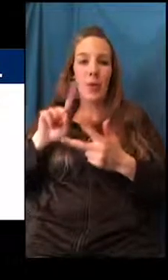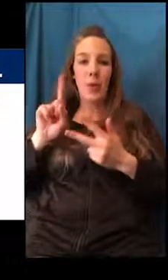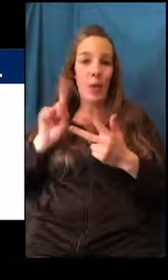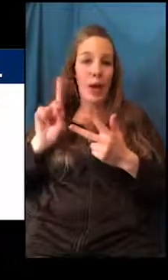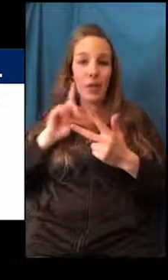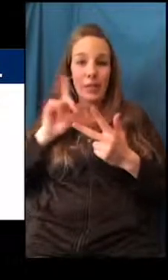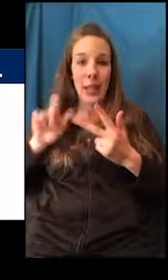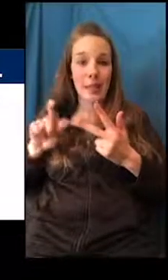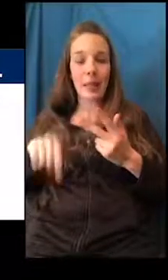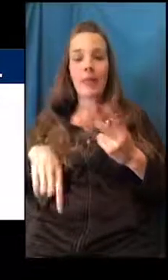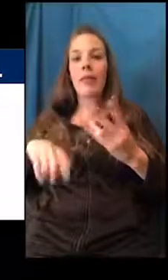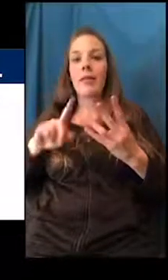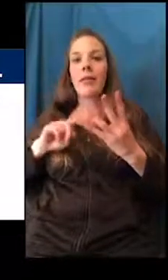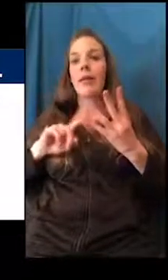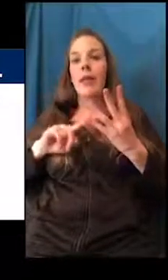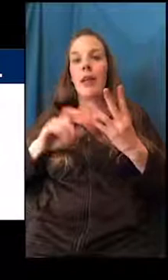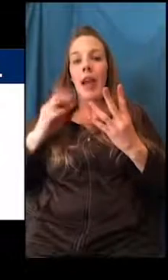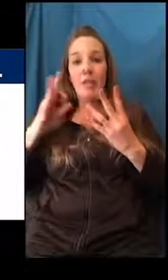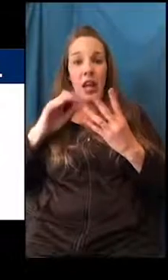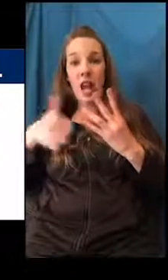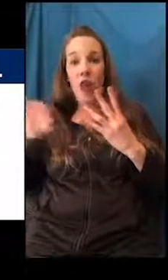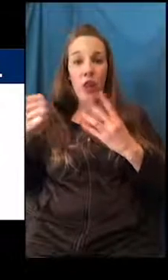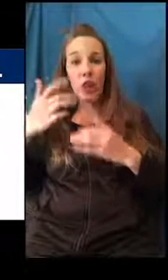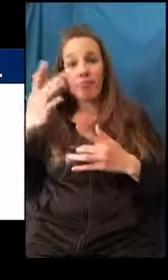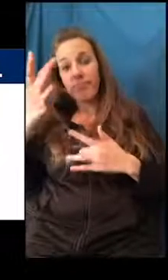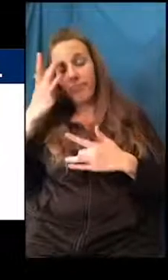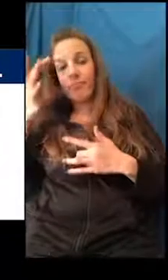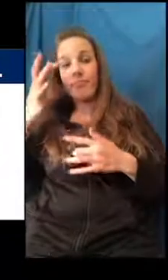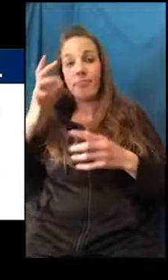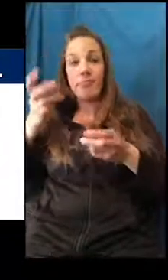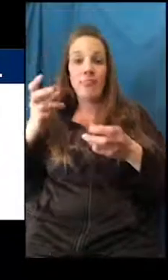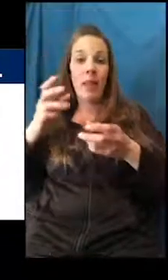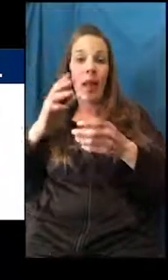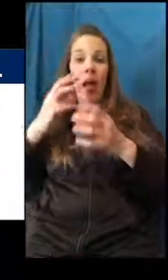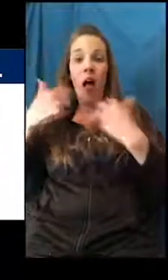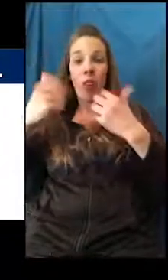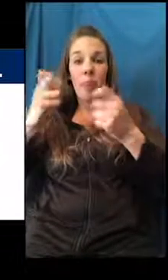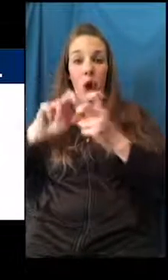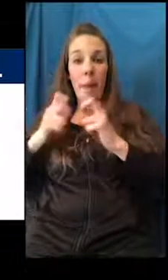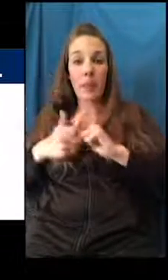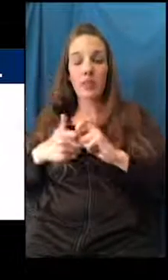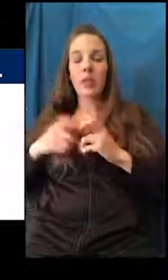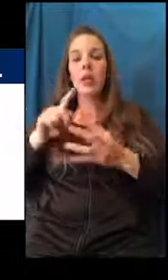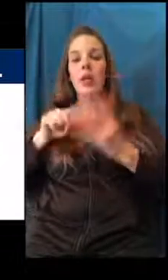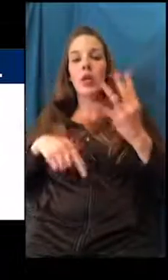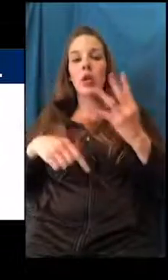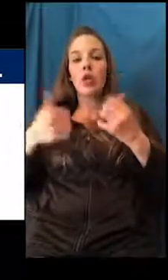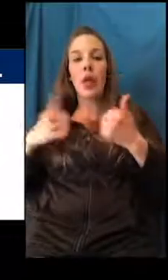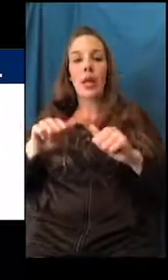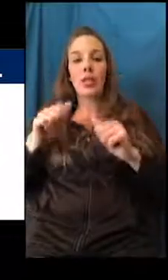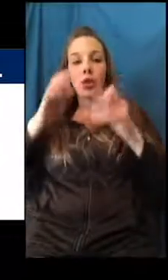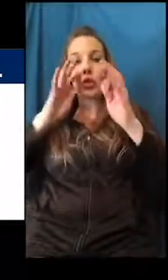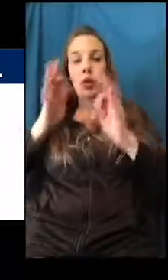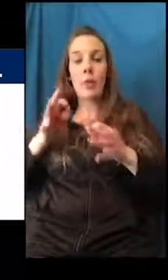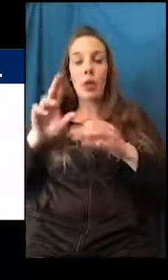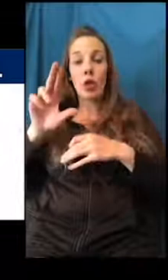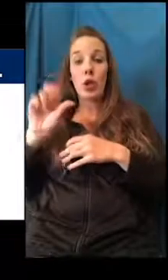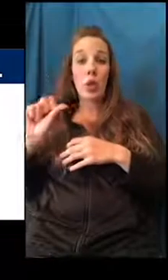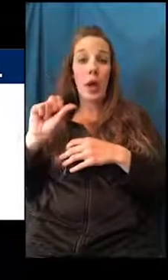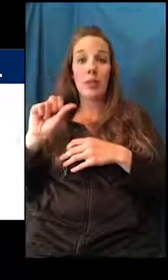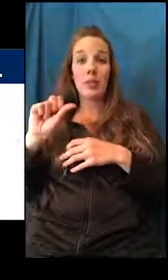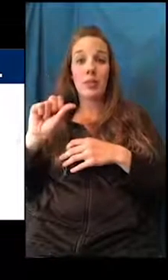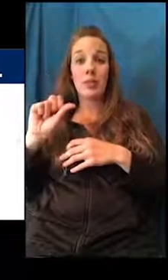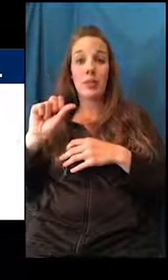and if there were any underlying health conditions. We're trying to determine how many U.S. residents may have experienced